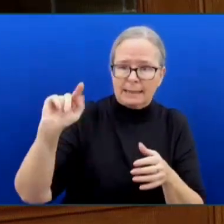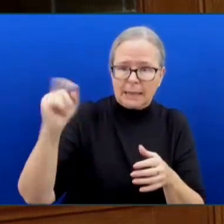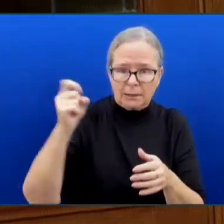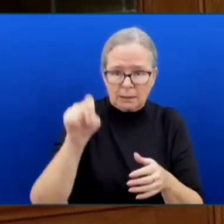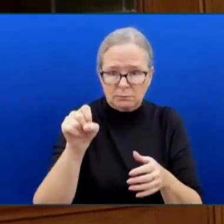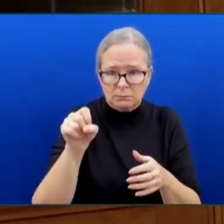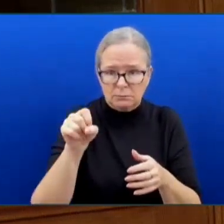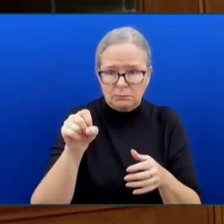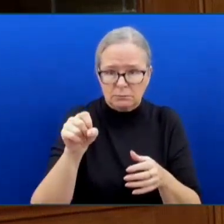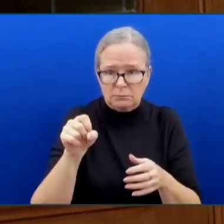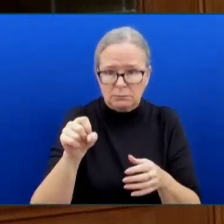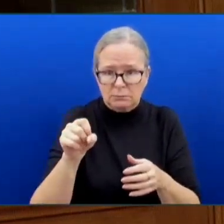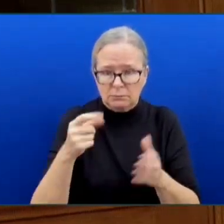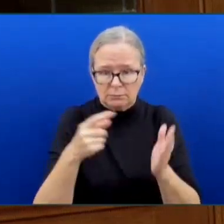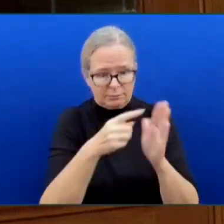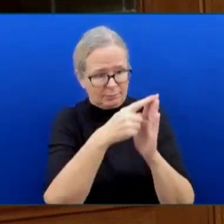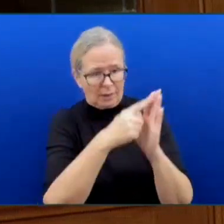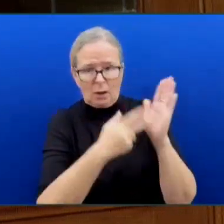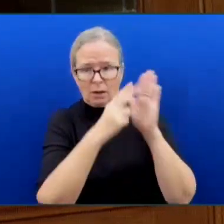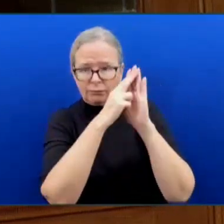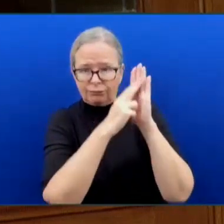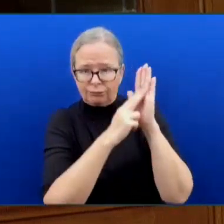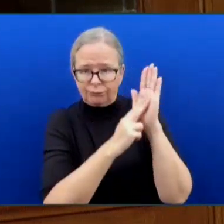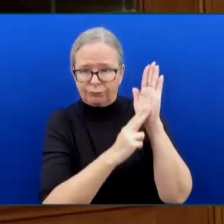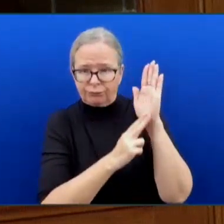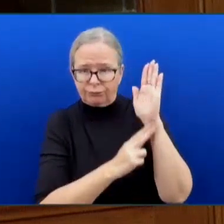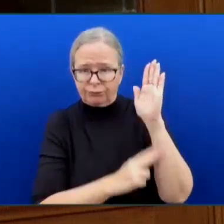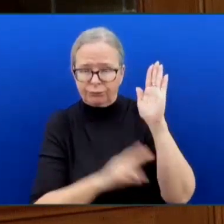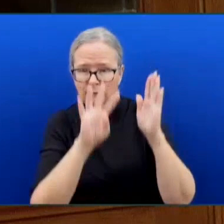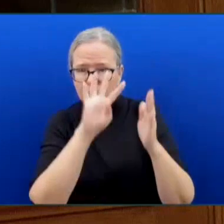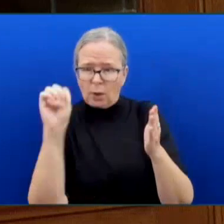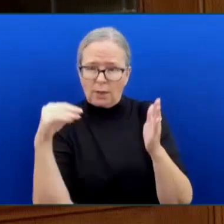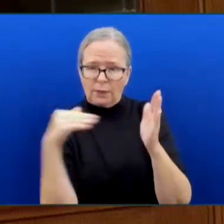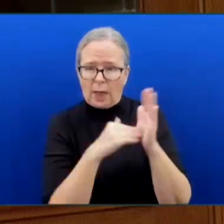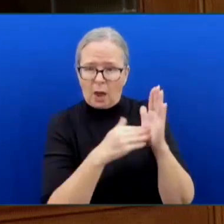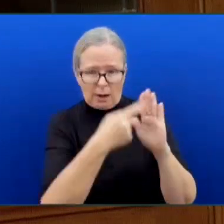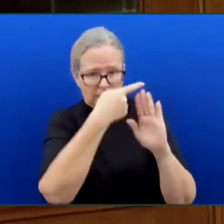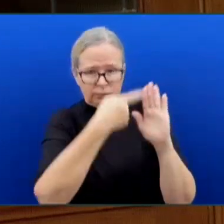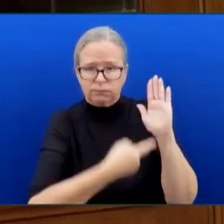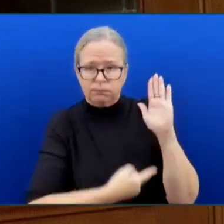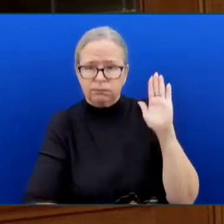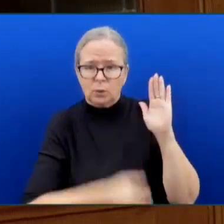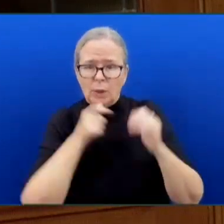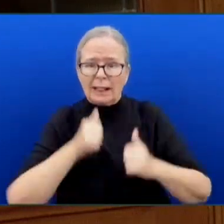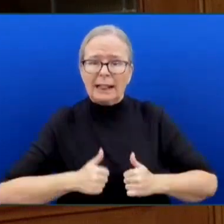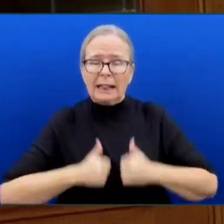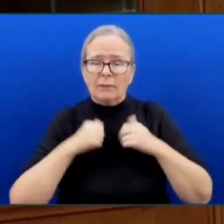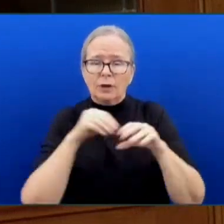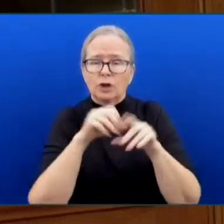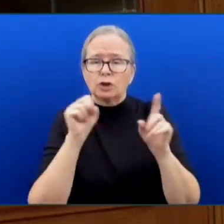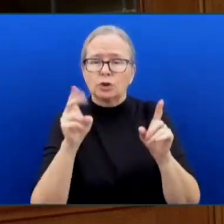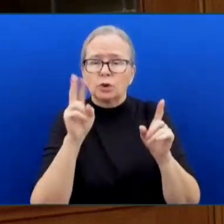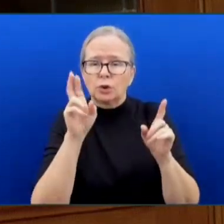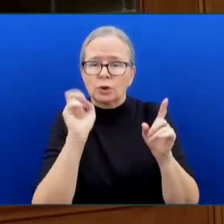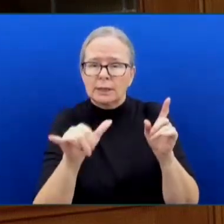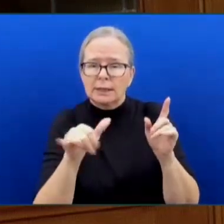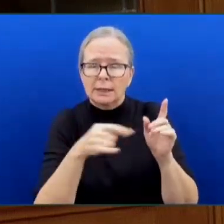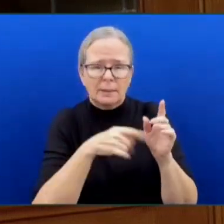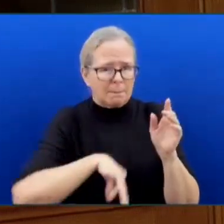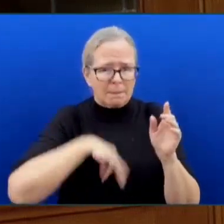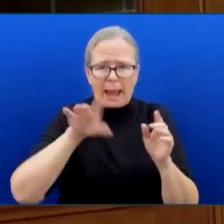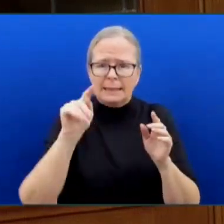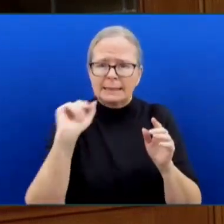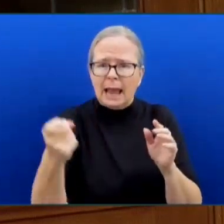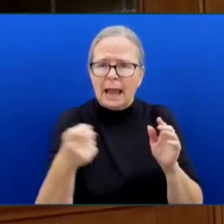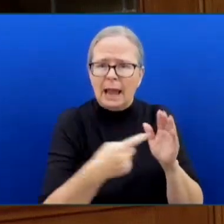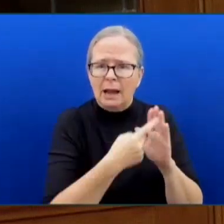40,000 Surrey residents and taxpayers who have signed this petition, who have been outright ignored by this NDP